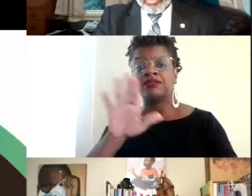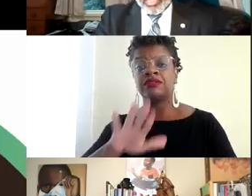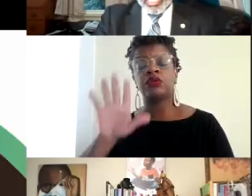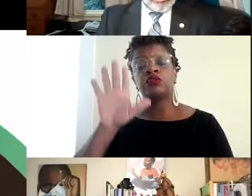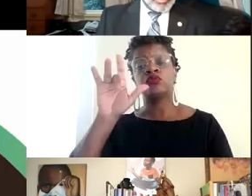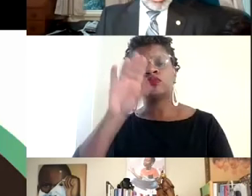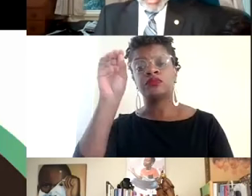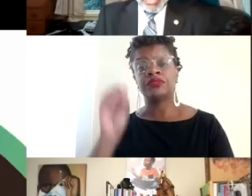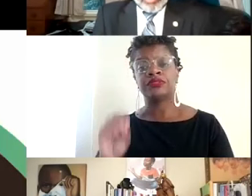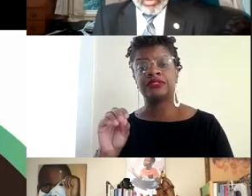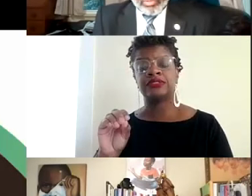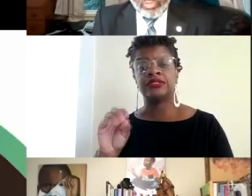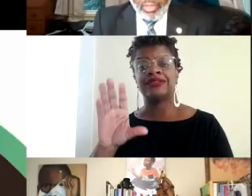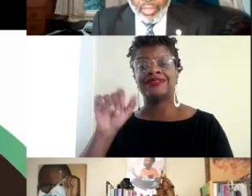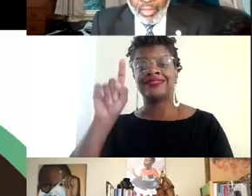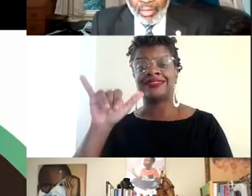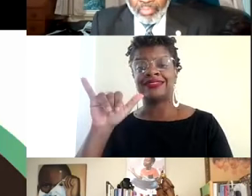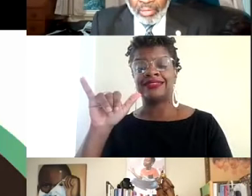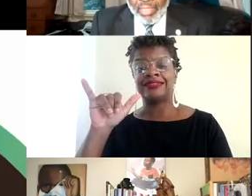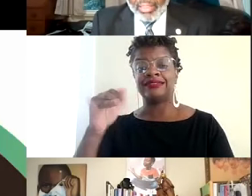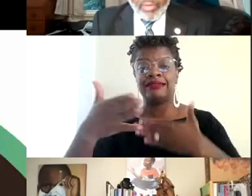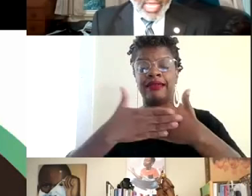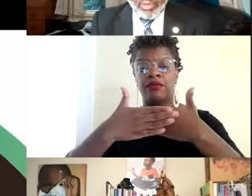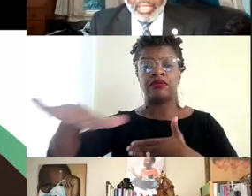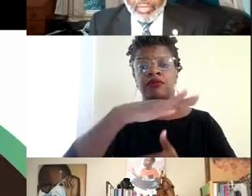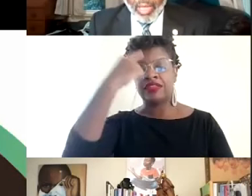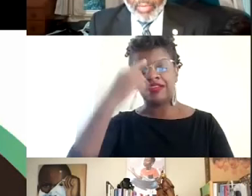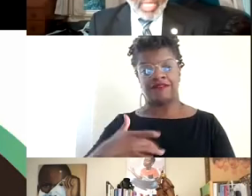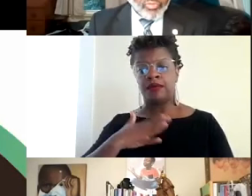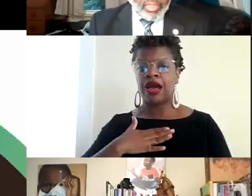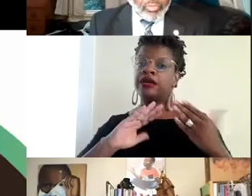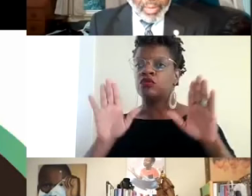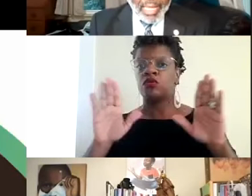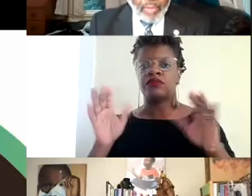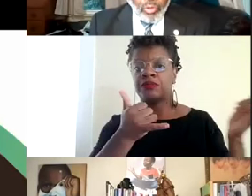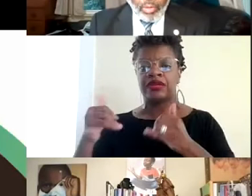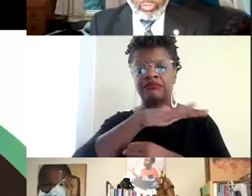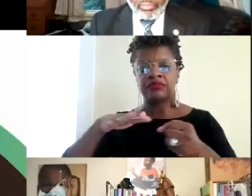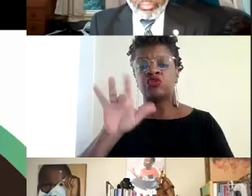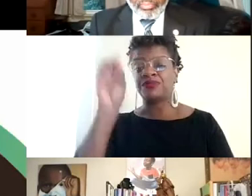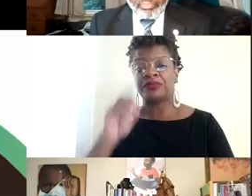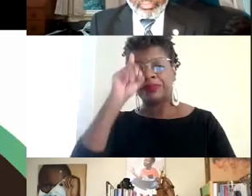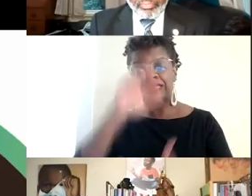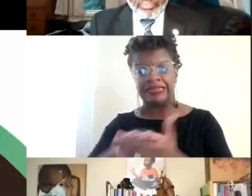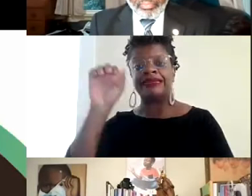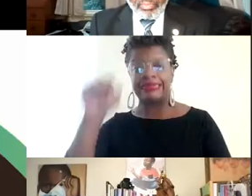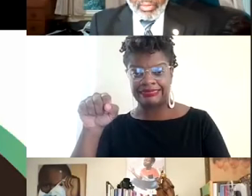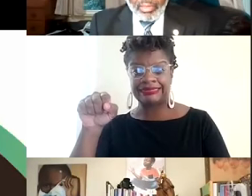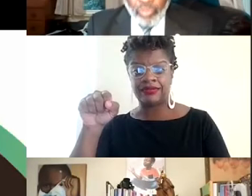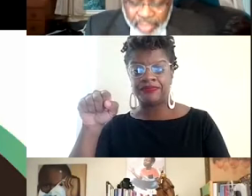our city's neighbors believe that their neighborhood is a great place for their children to play